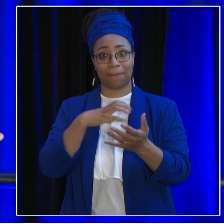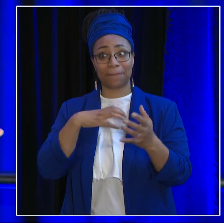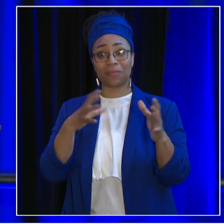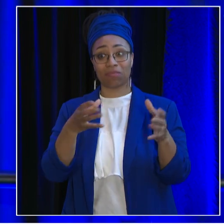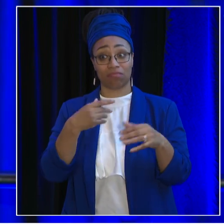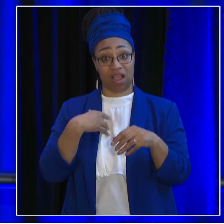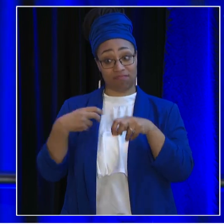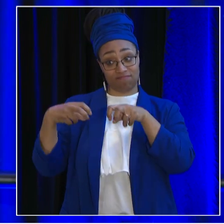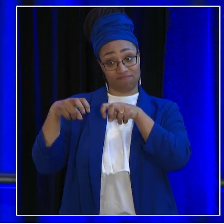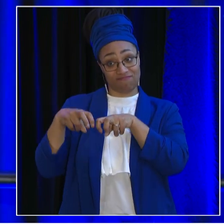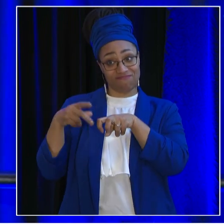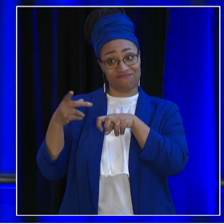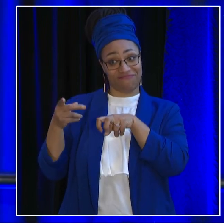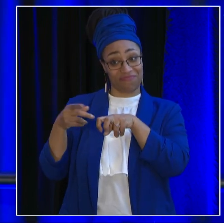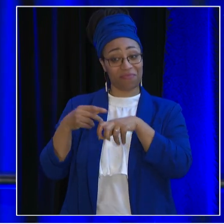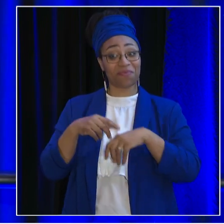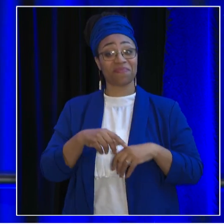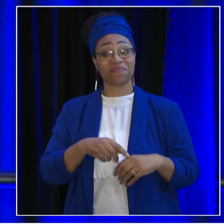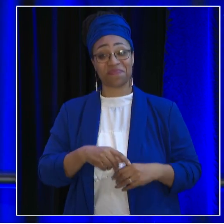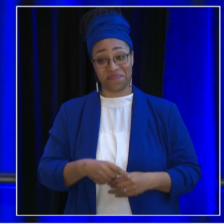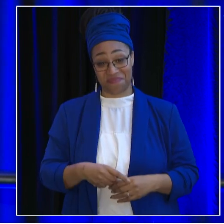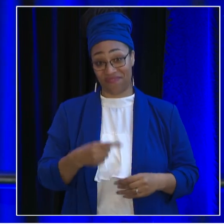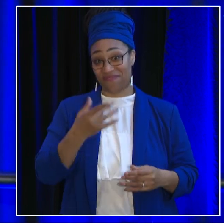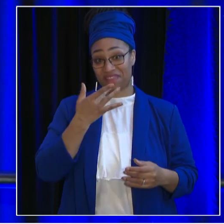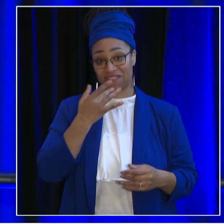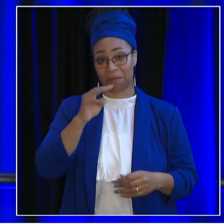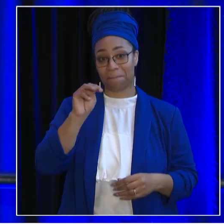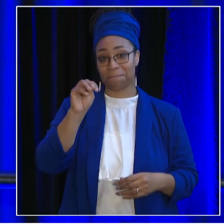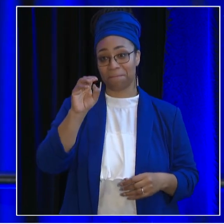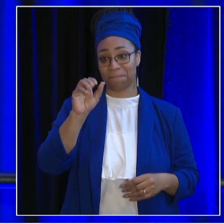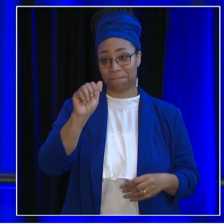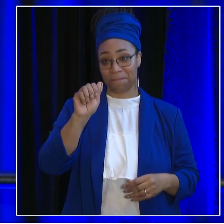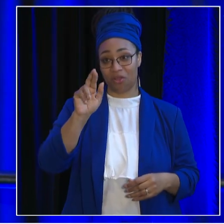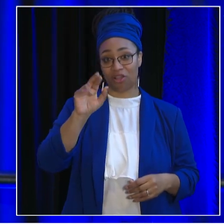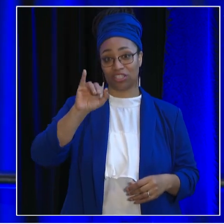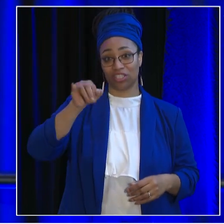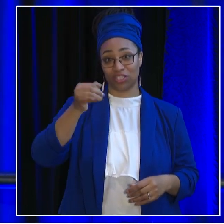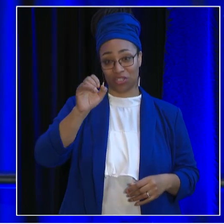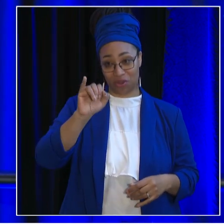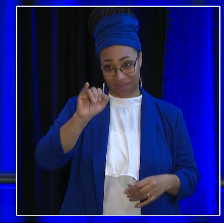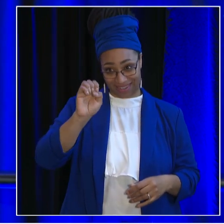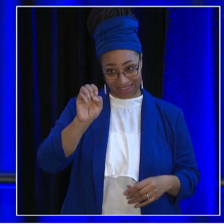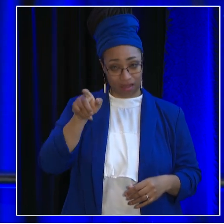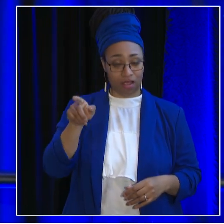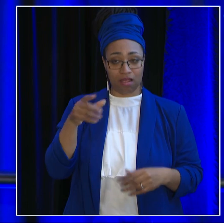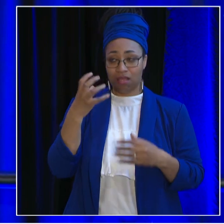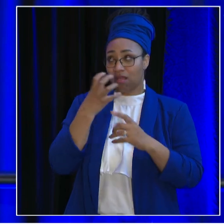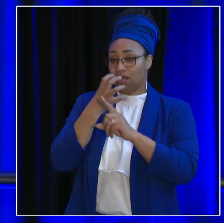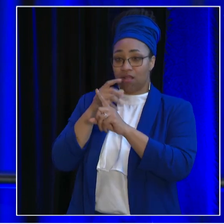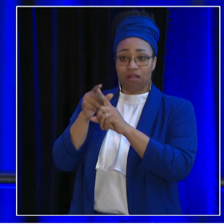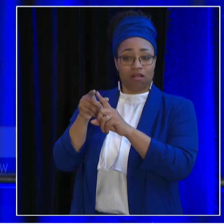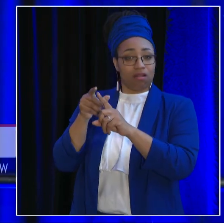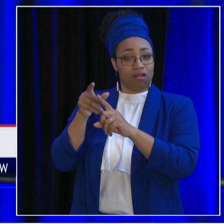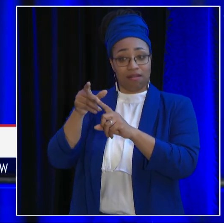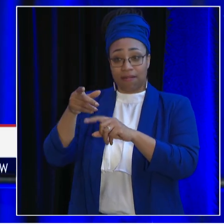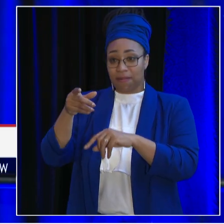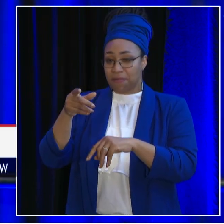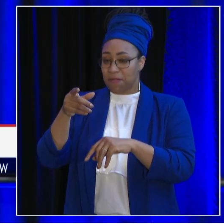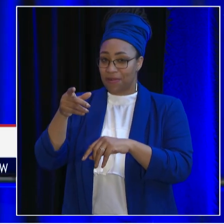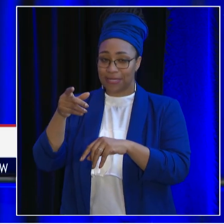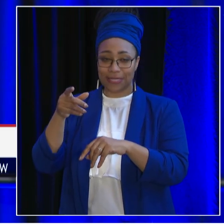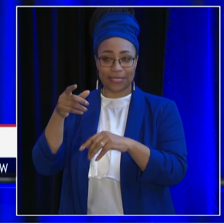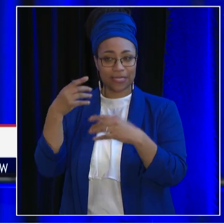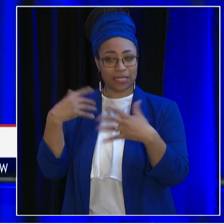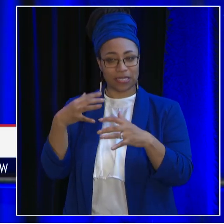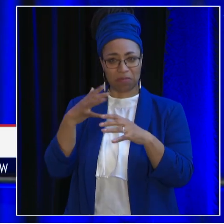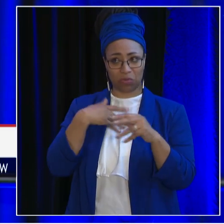Greene, Lauren, oh, wrong room. But I'll tell you, I know what we're voting on when I walk in because I'll look in the